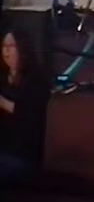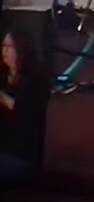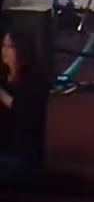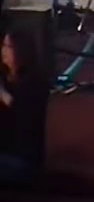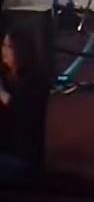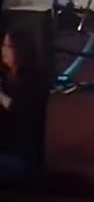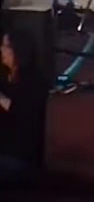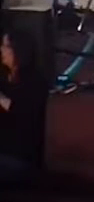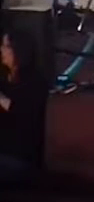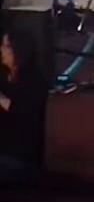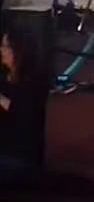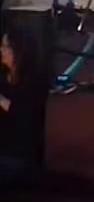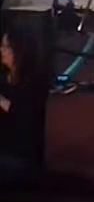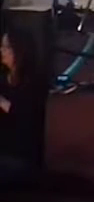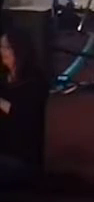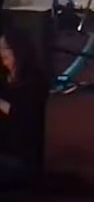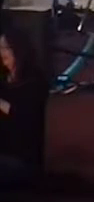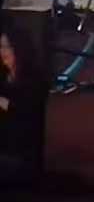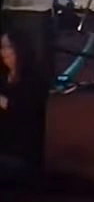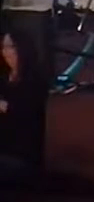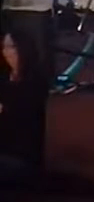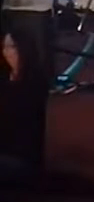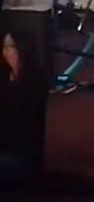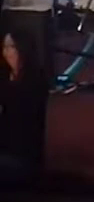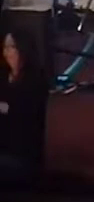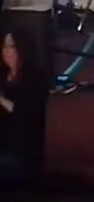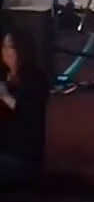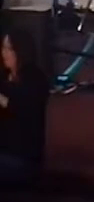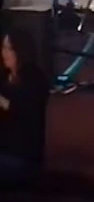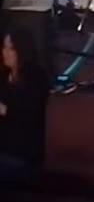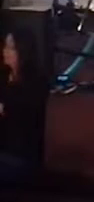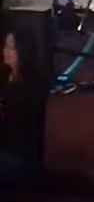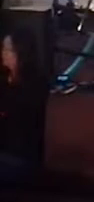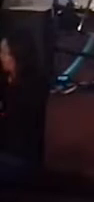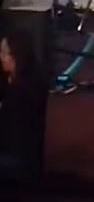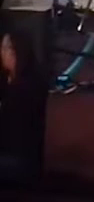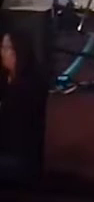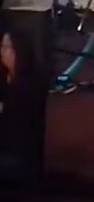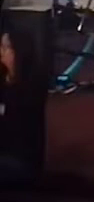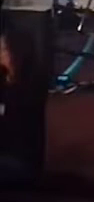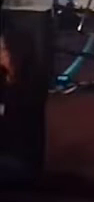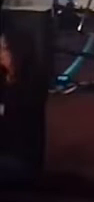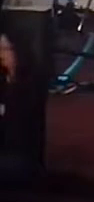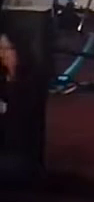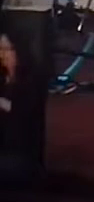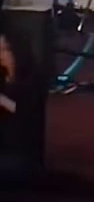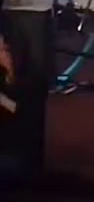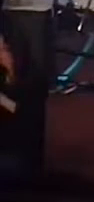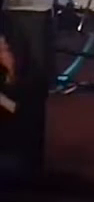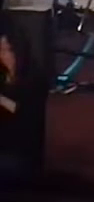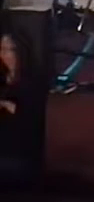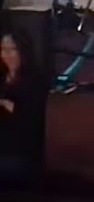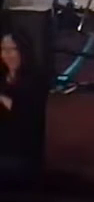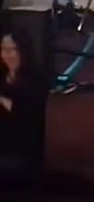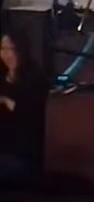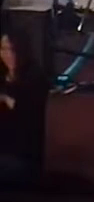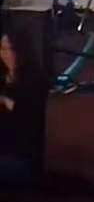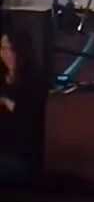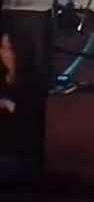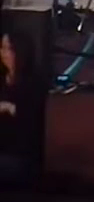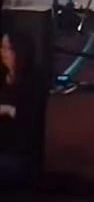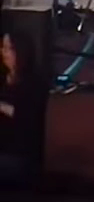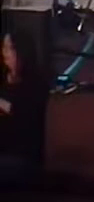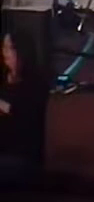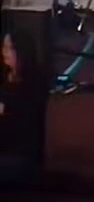Number one above your family, number one above your job, number one above your own curricular activities that you like to do, number one